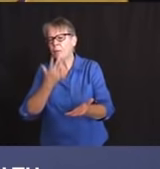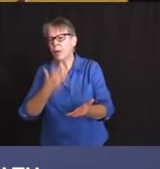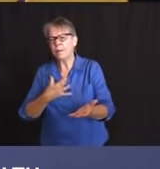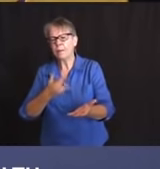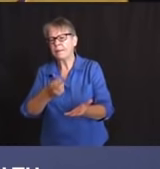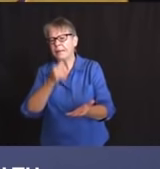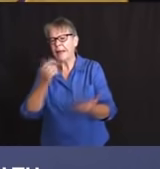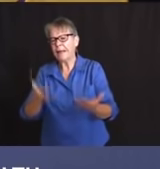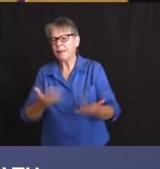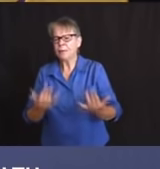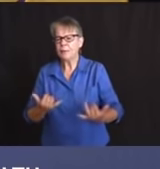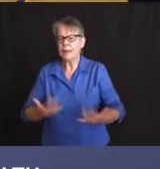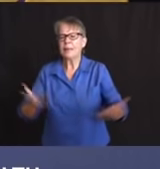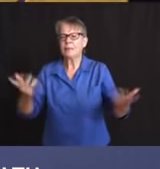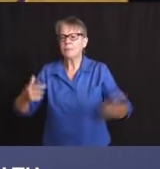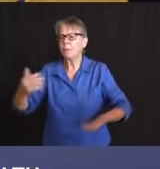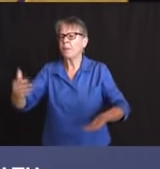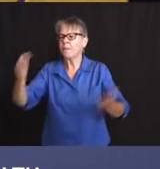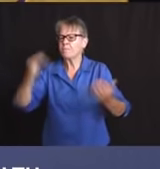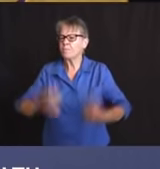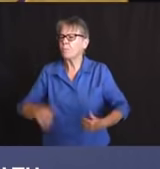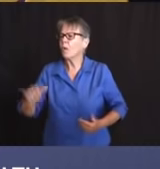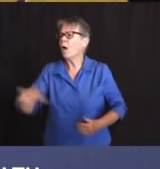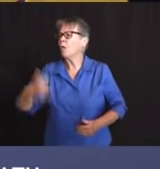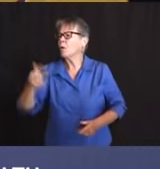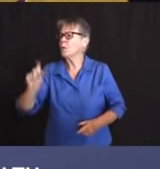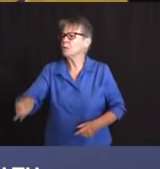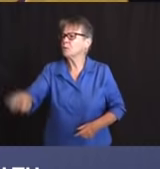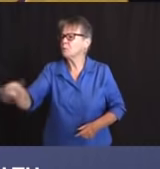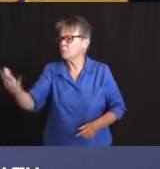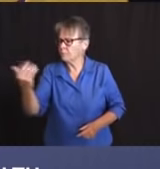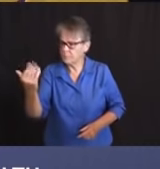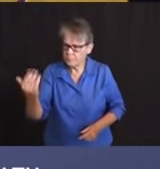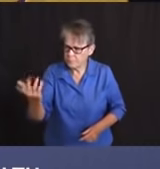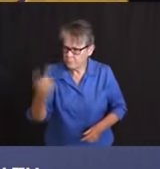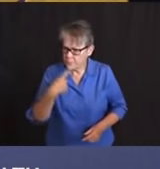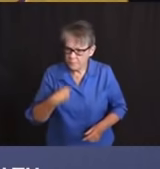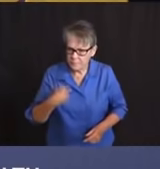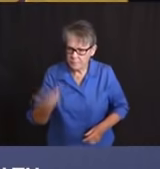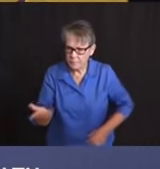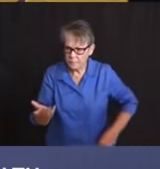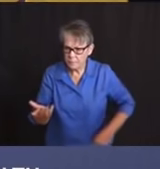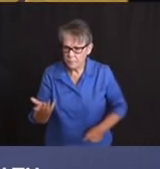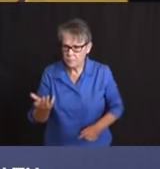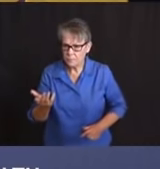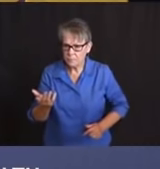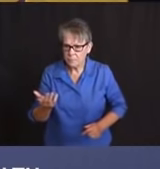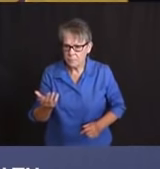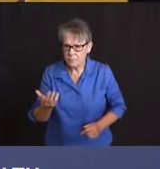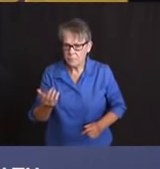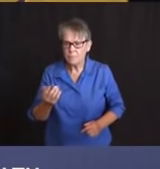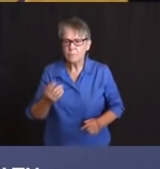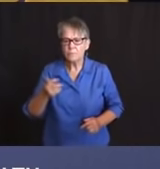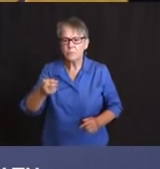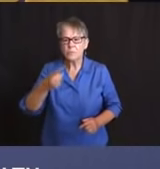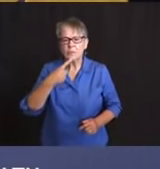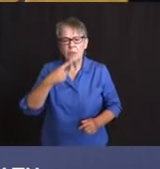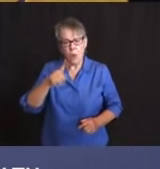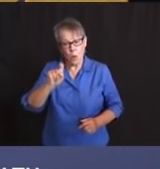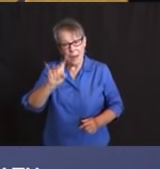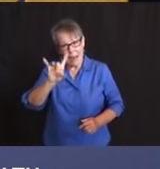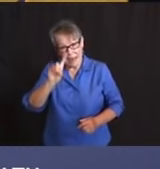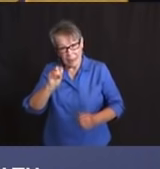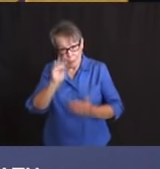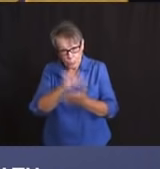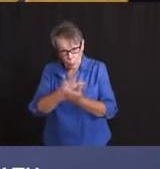180 schools were set to go remote August 24th. Now it's up to 242. That's 62 more. What's driving this?